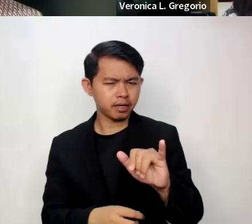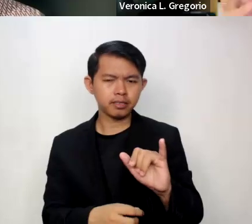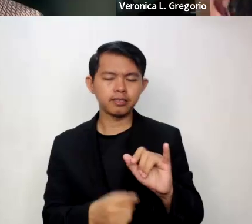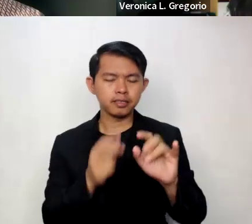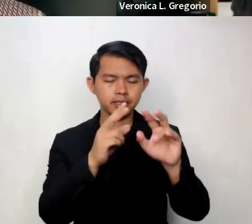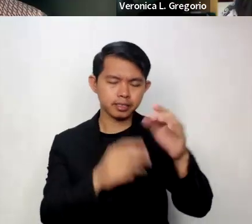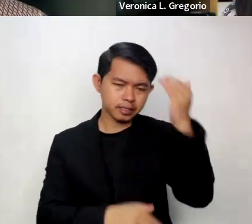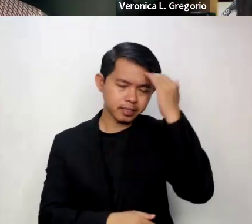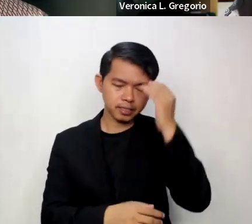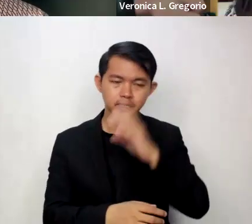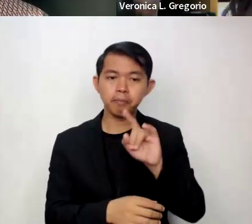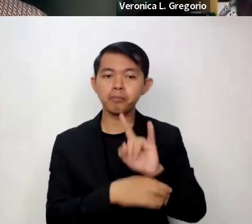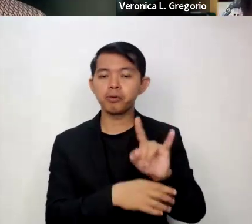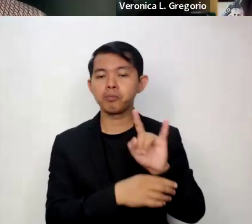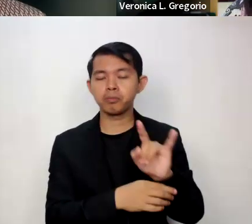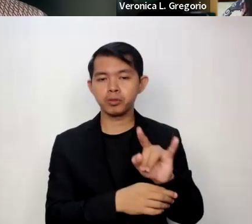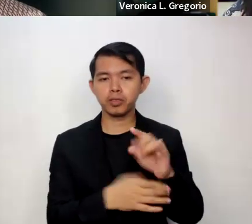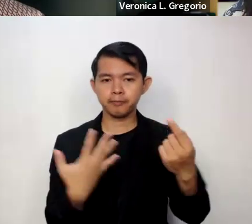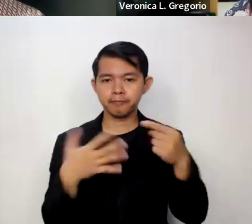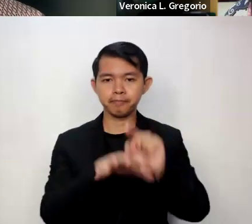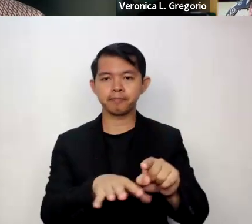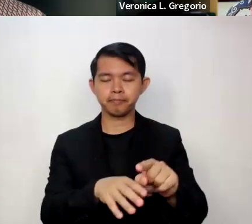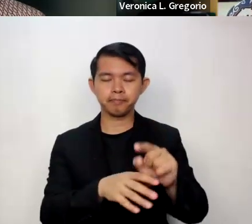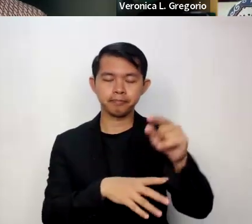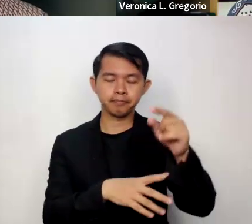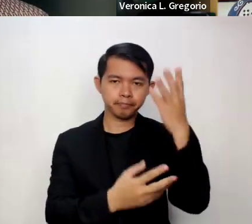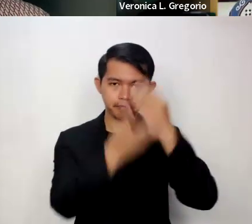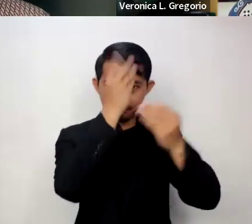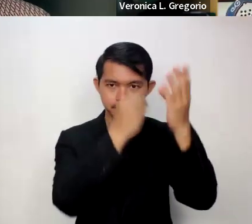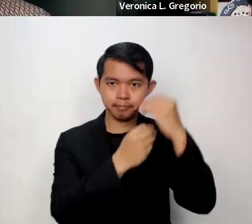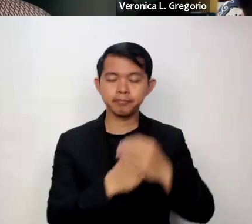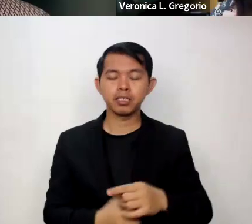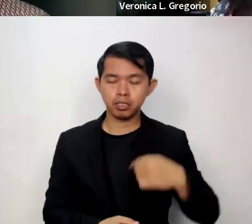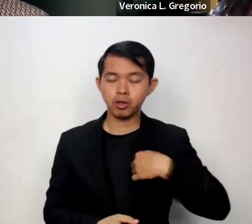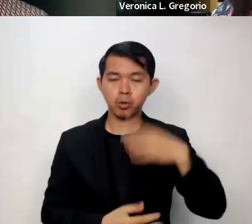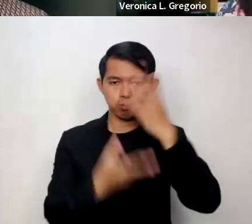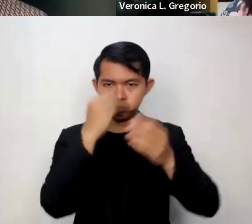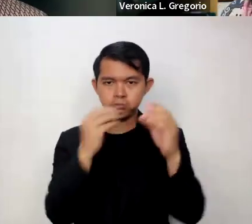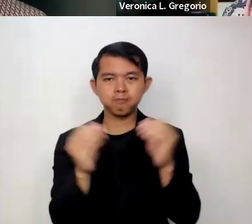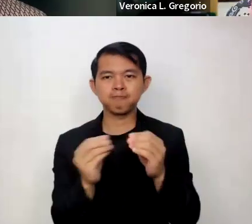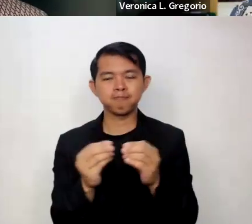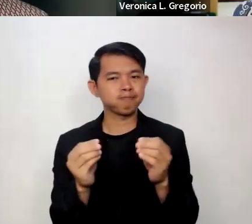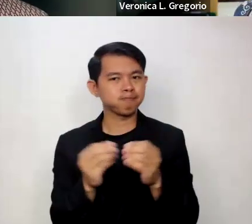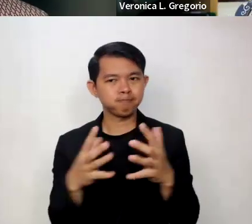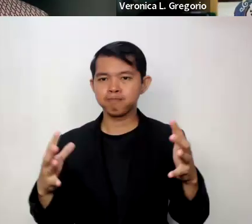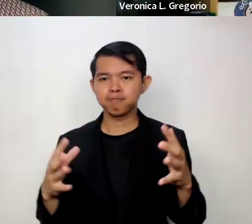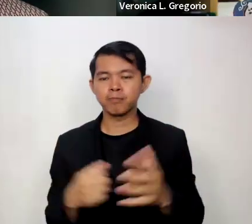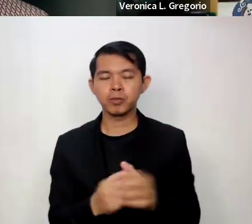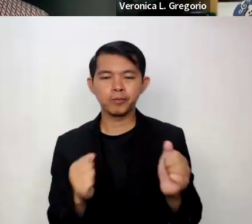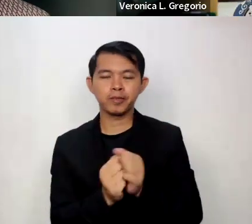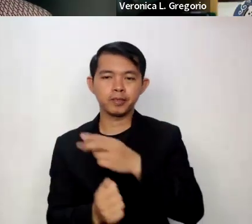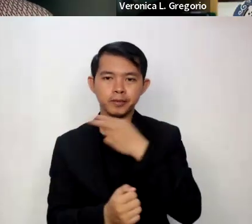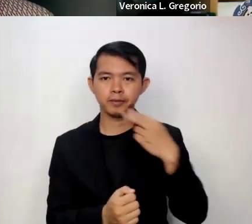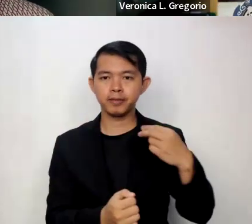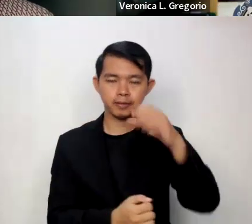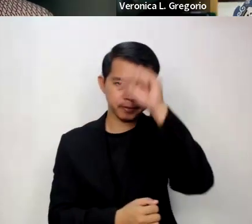practices. And I've learned so much attending in that roundtable discussion, no, with Indonesian scholars. So I